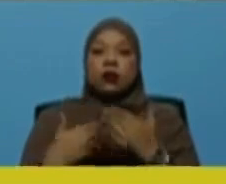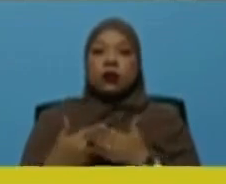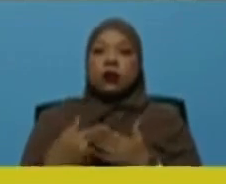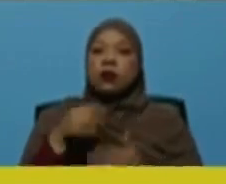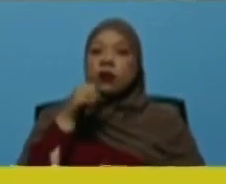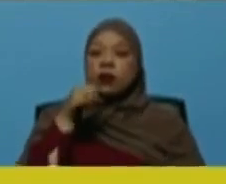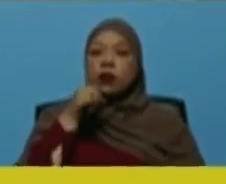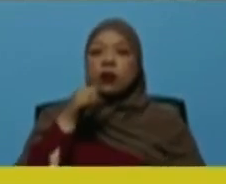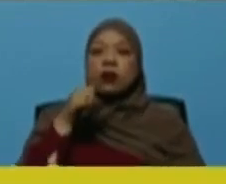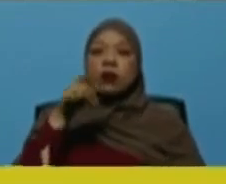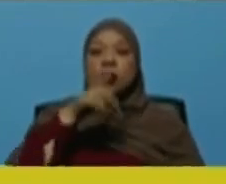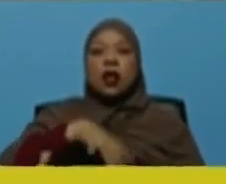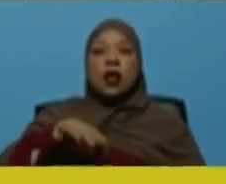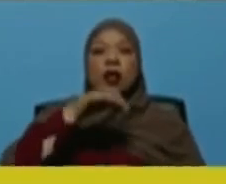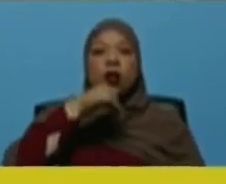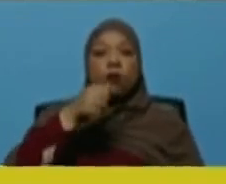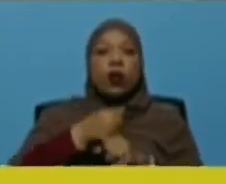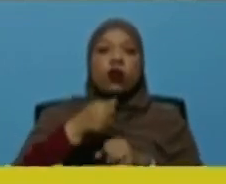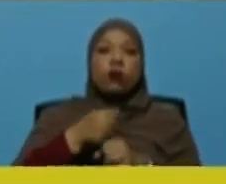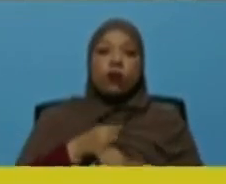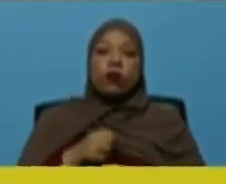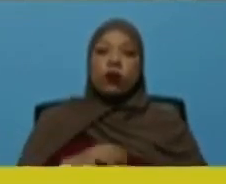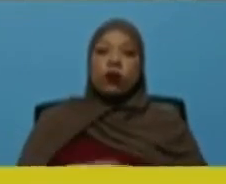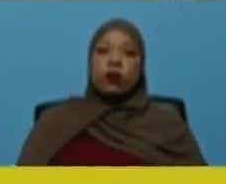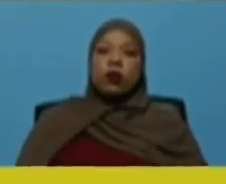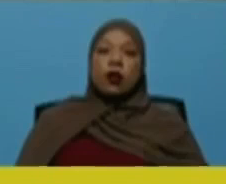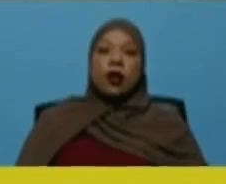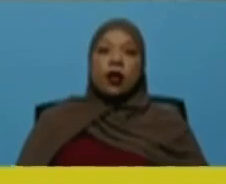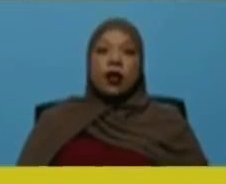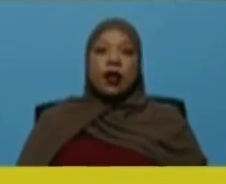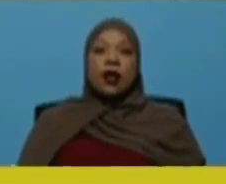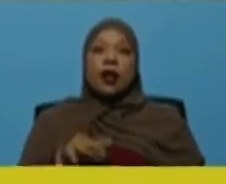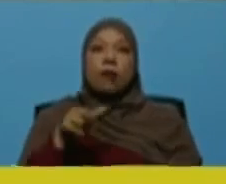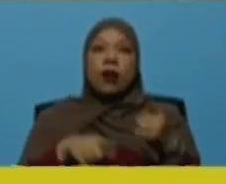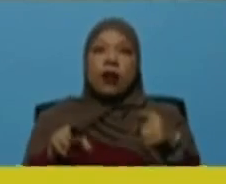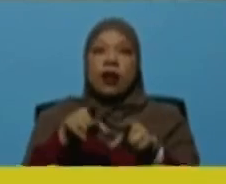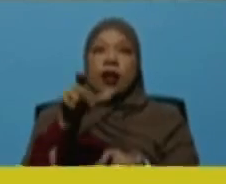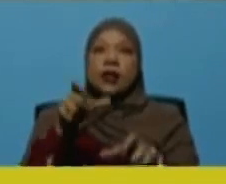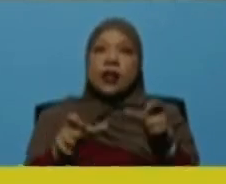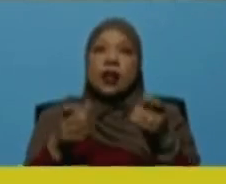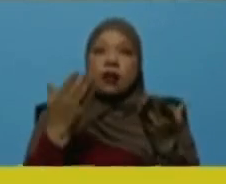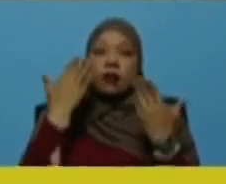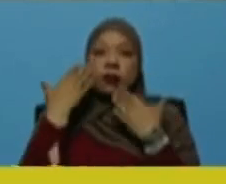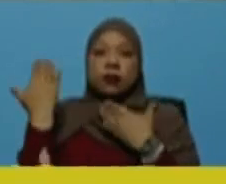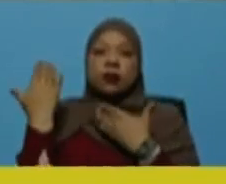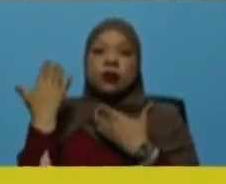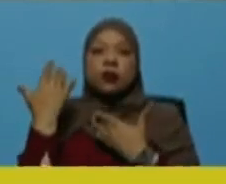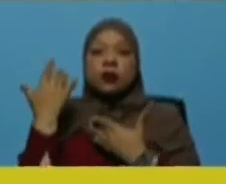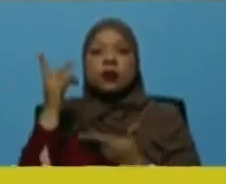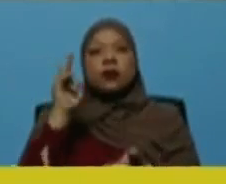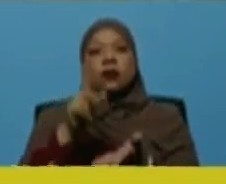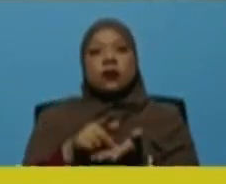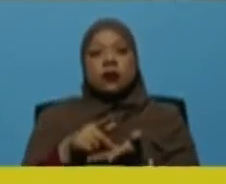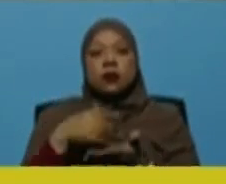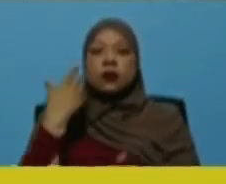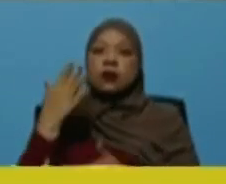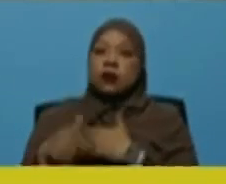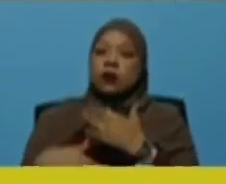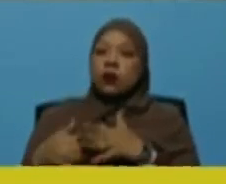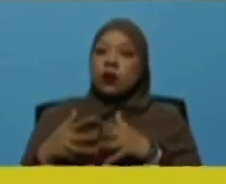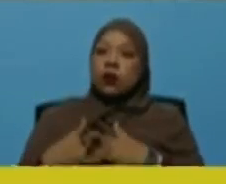He hasn't been vindicated. He was a great nationalist, a great patriot, and I believe he was